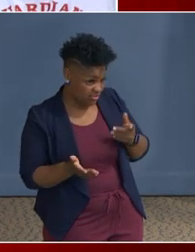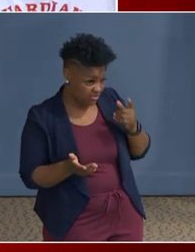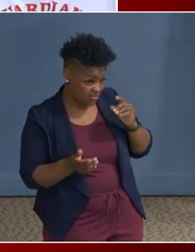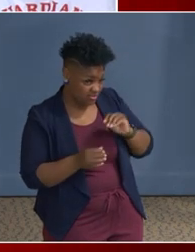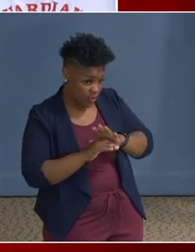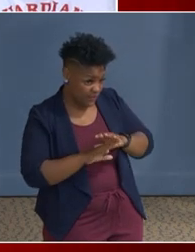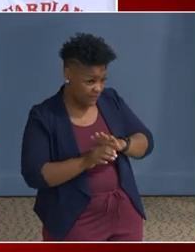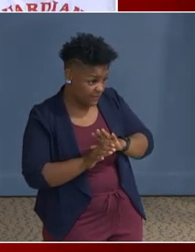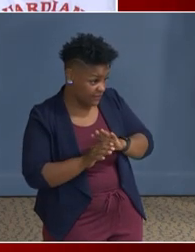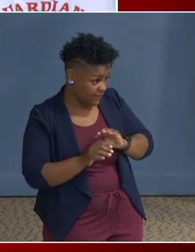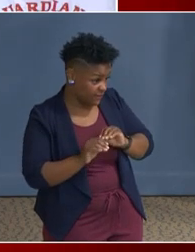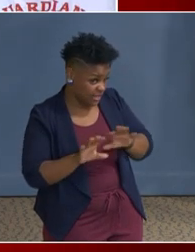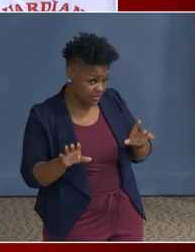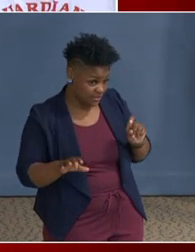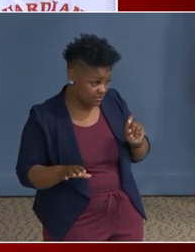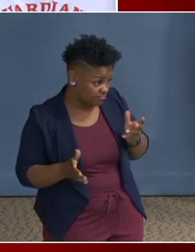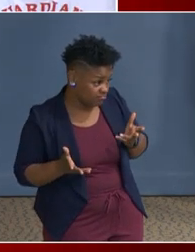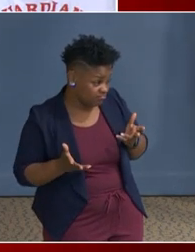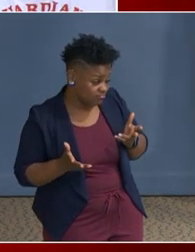a significant source of transmission?